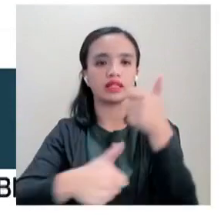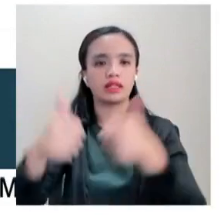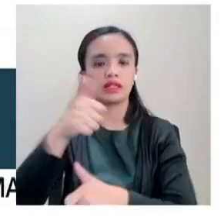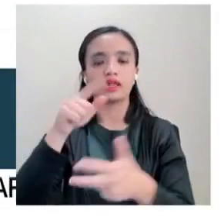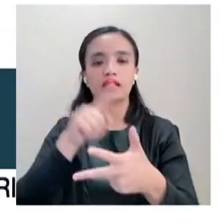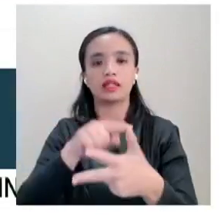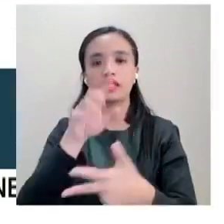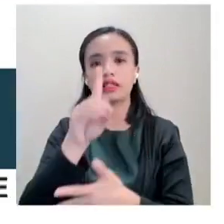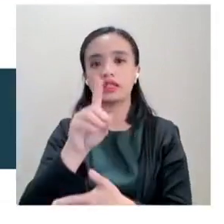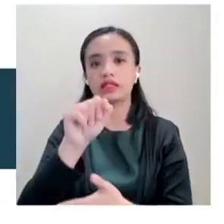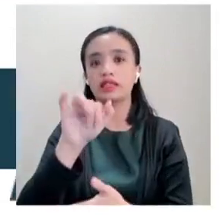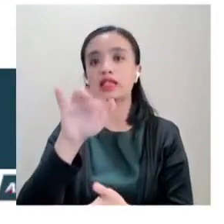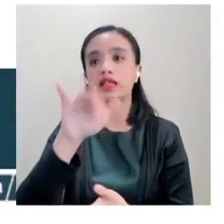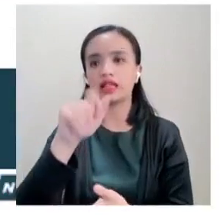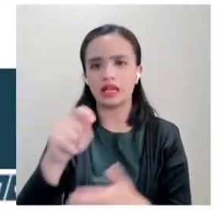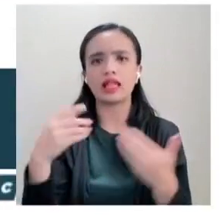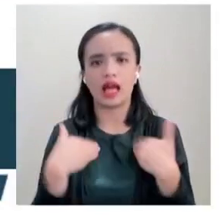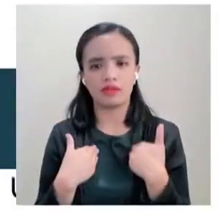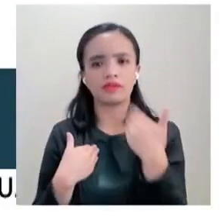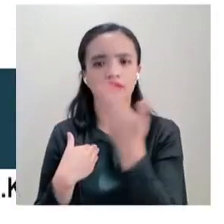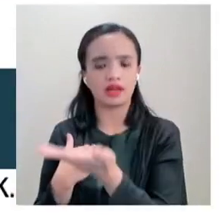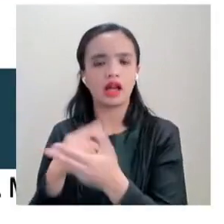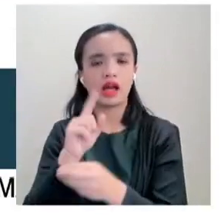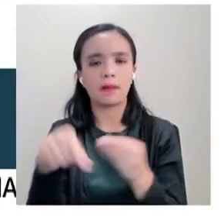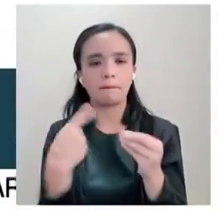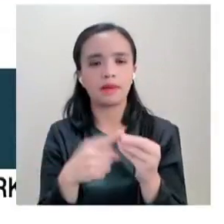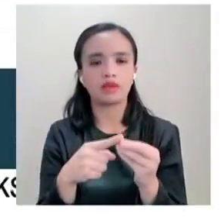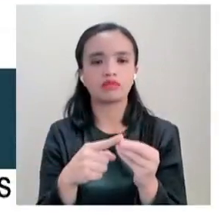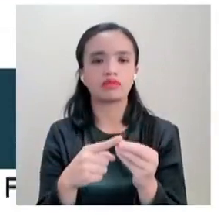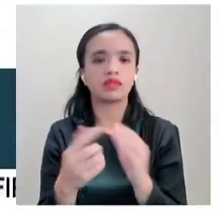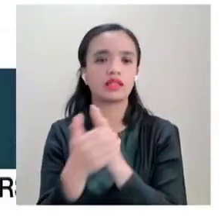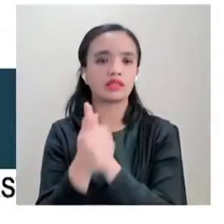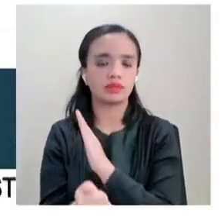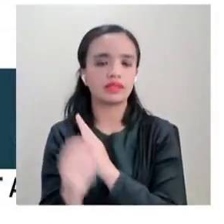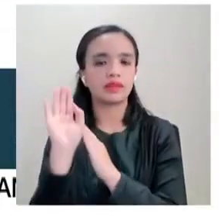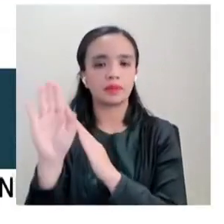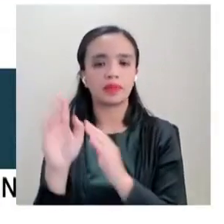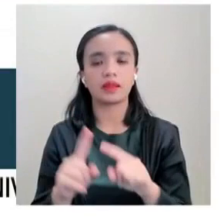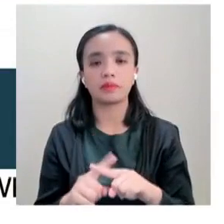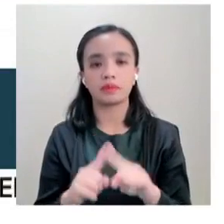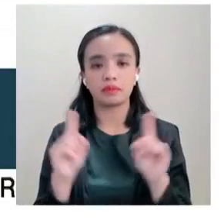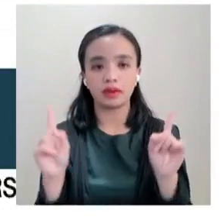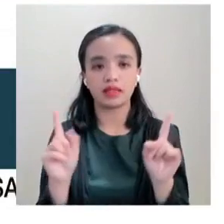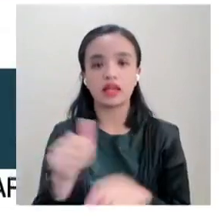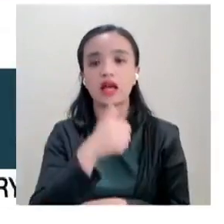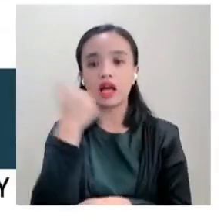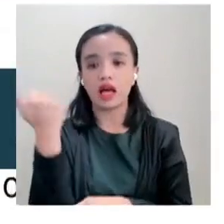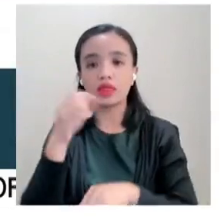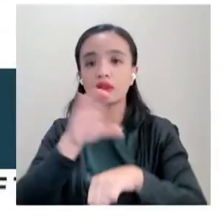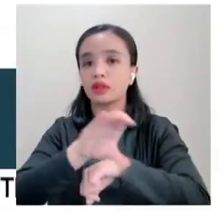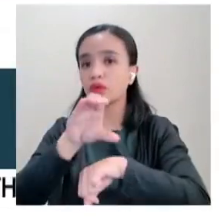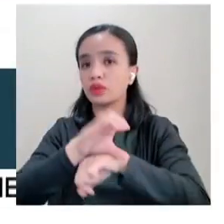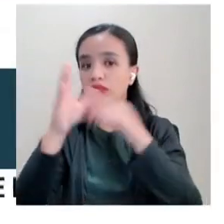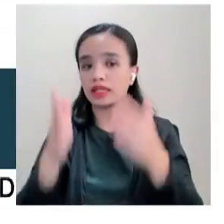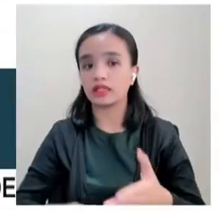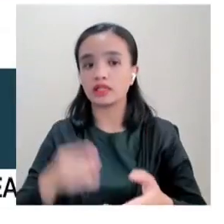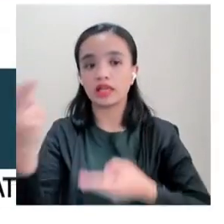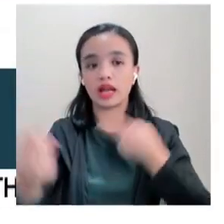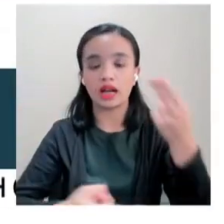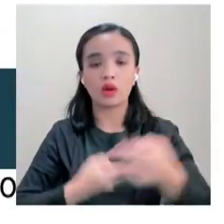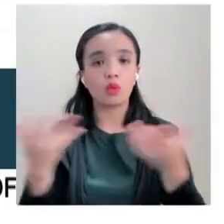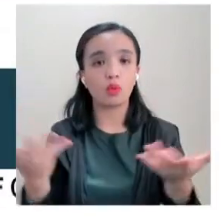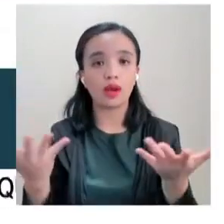was also there with regards to his expertise. But the other consultants that were hired were actually based on